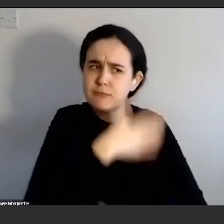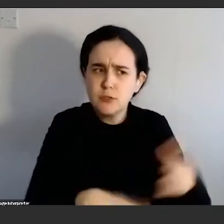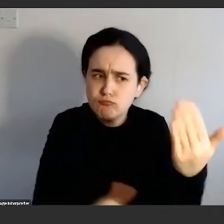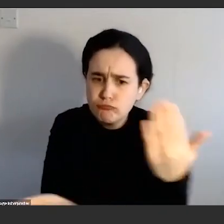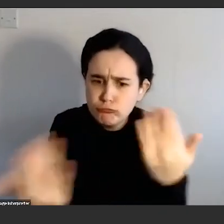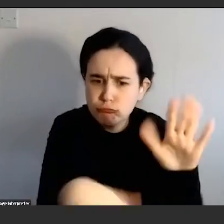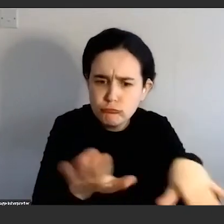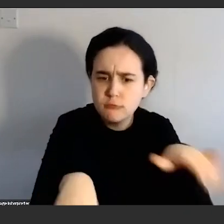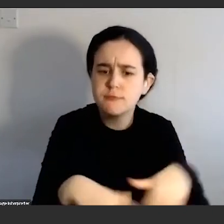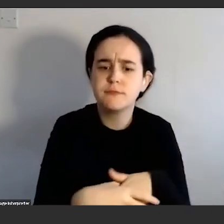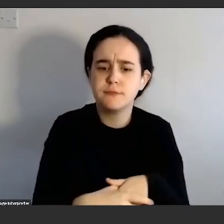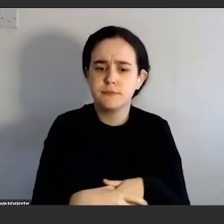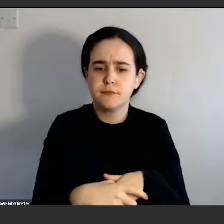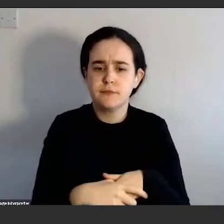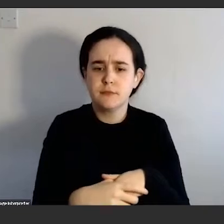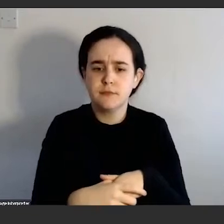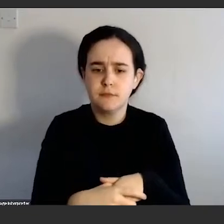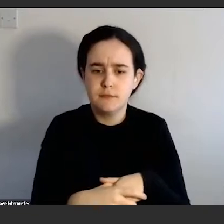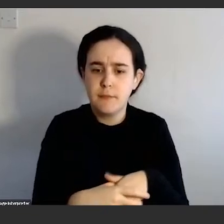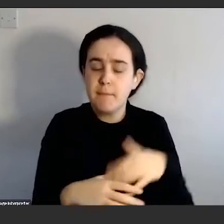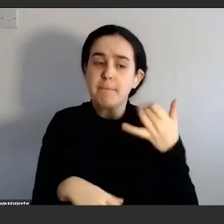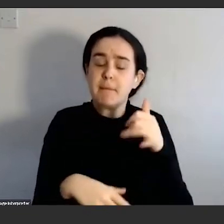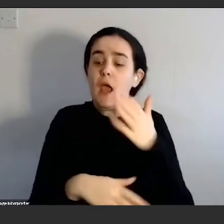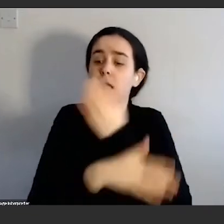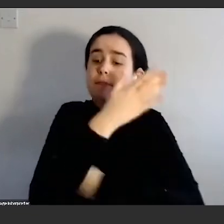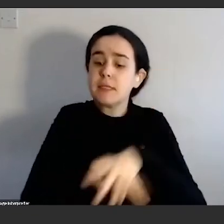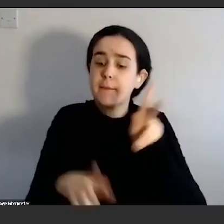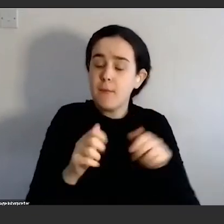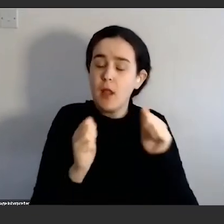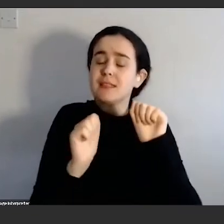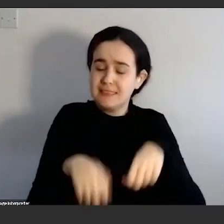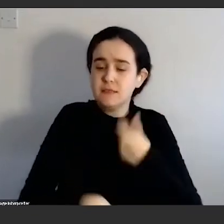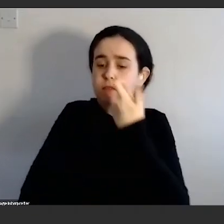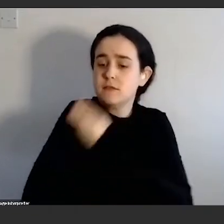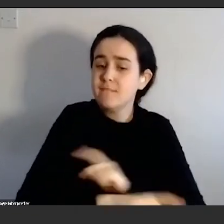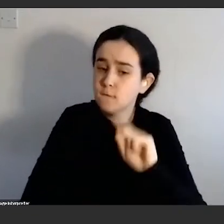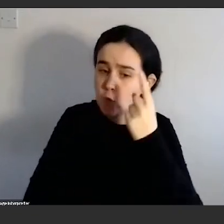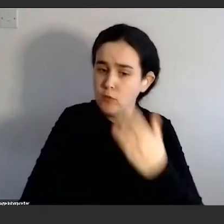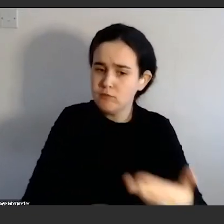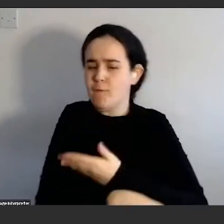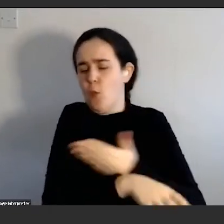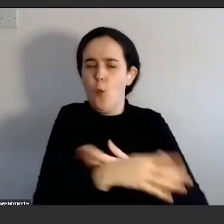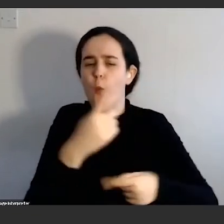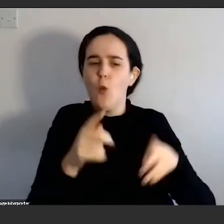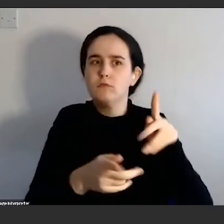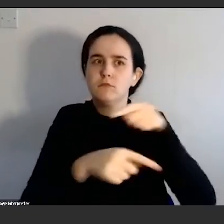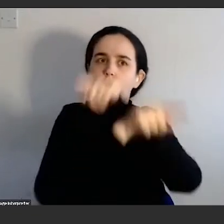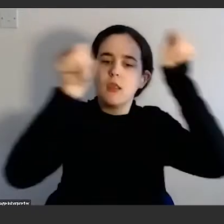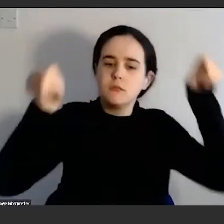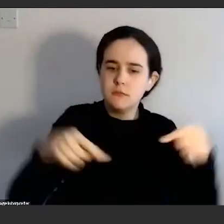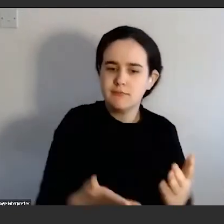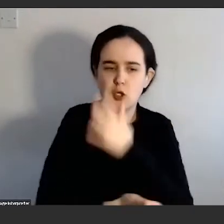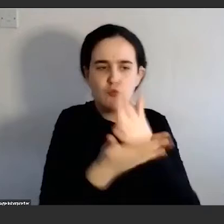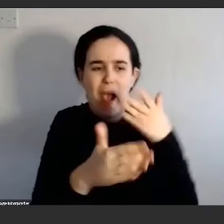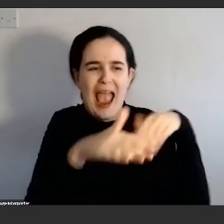both with my condition and many, many others, don't have access to needed healthcare or rehabilitation. And